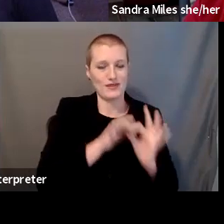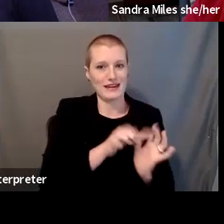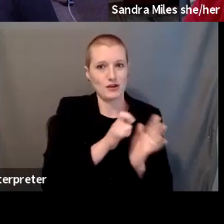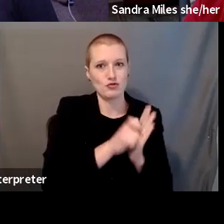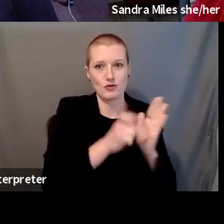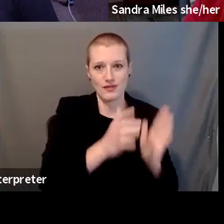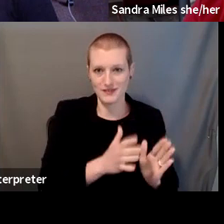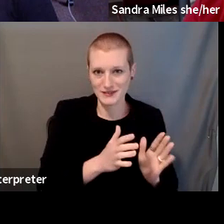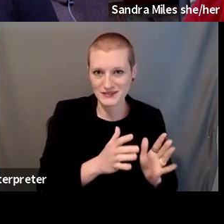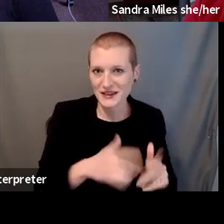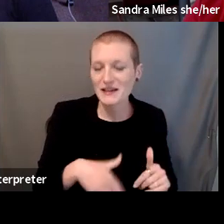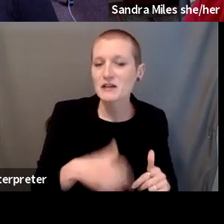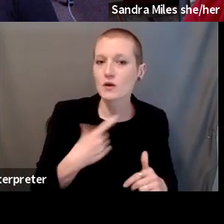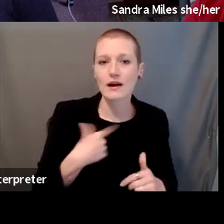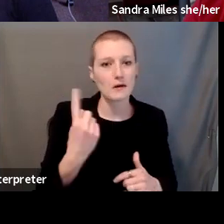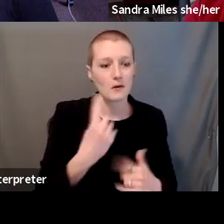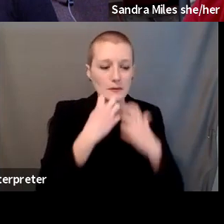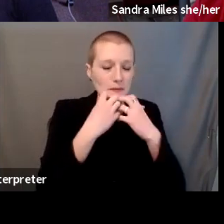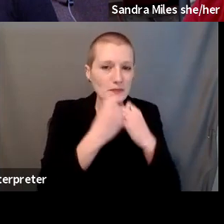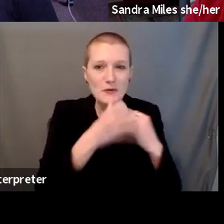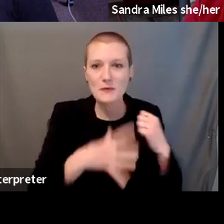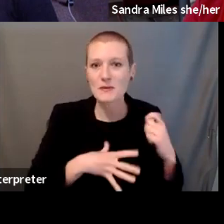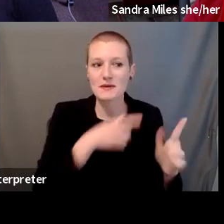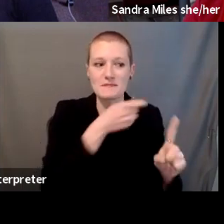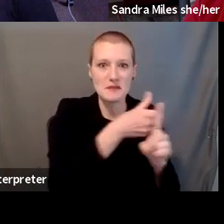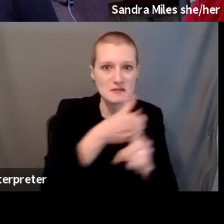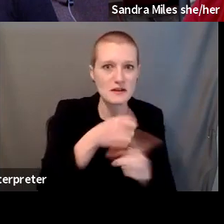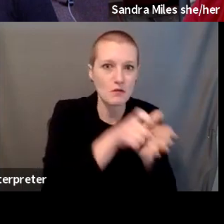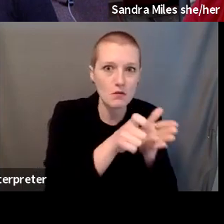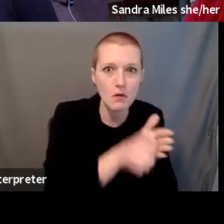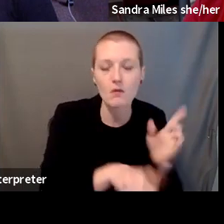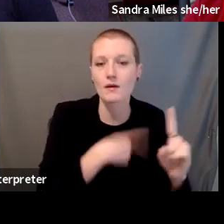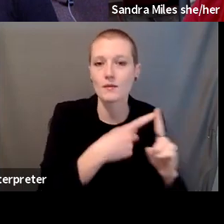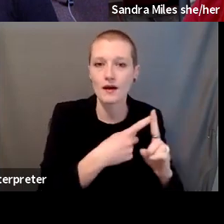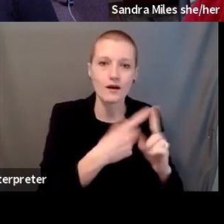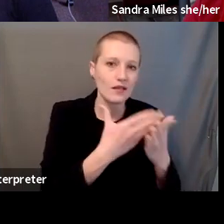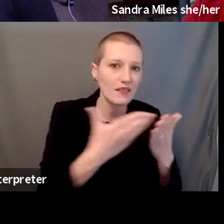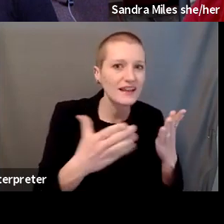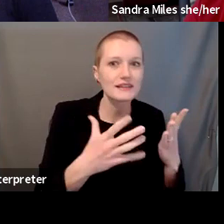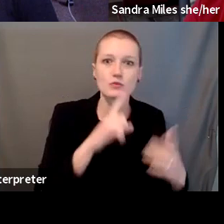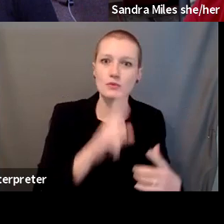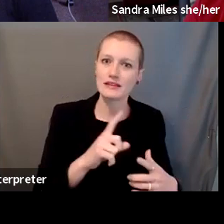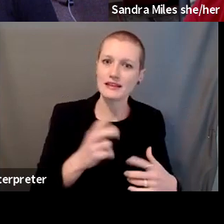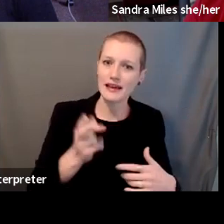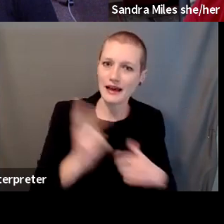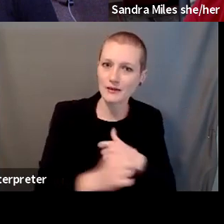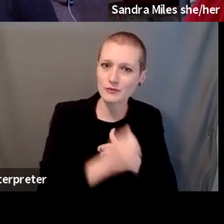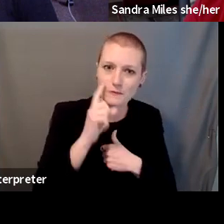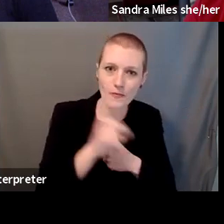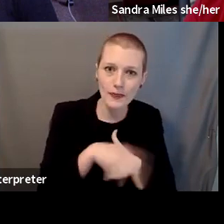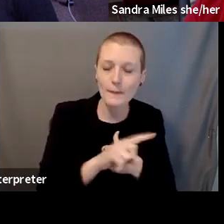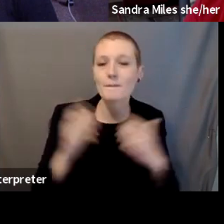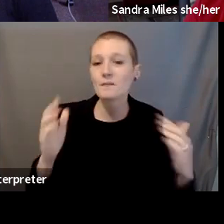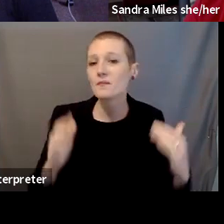women who wrote about things and took great risks doing that. And Lerone Bennett, who was the editor